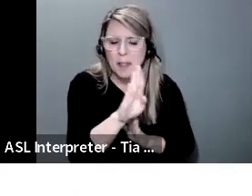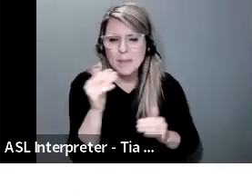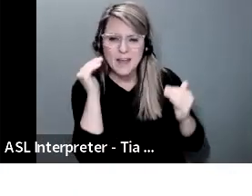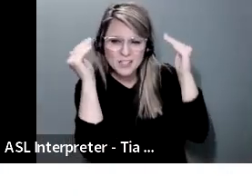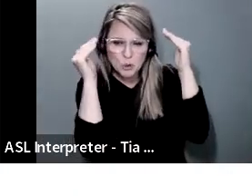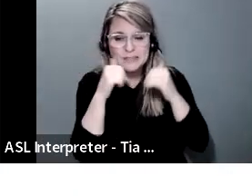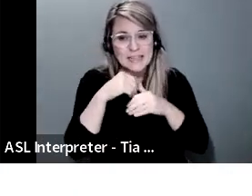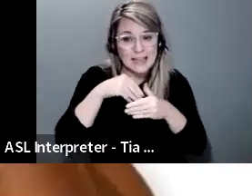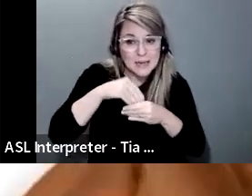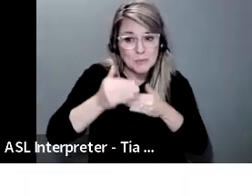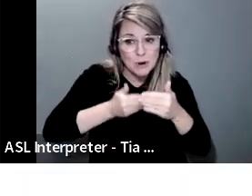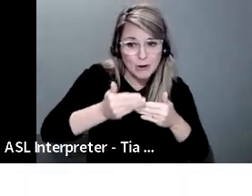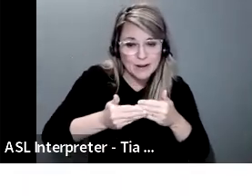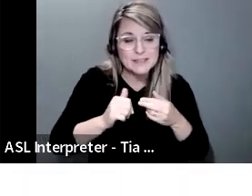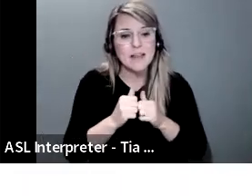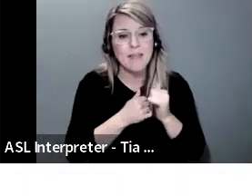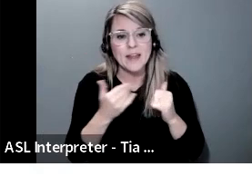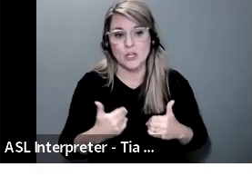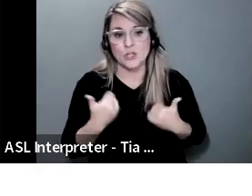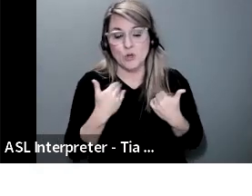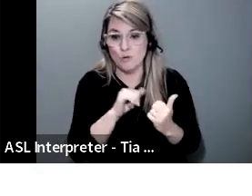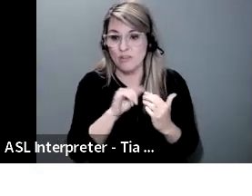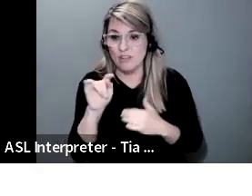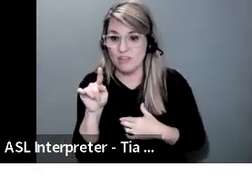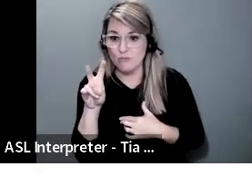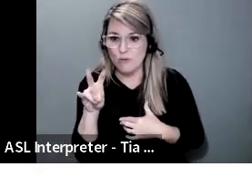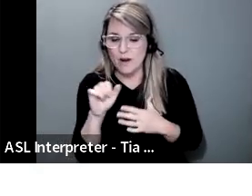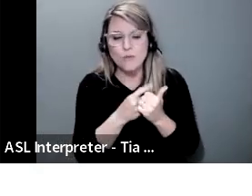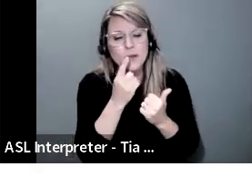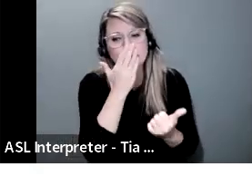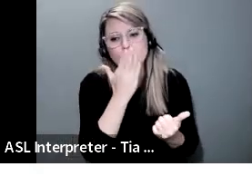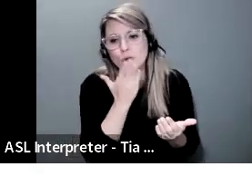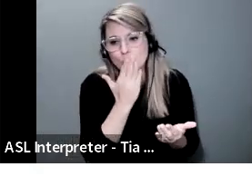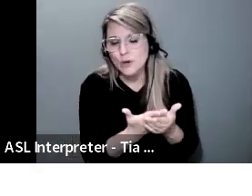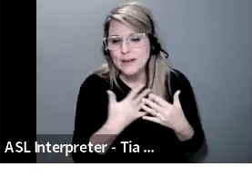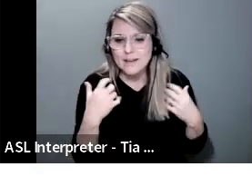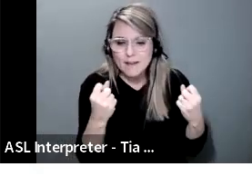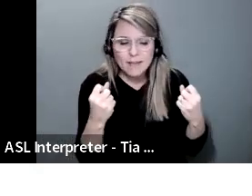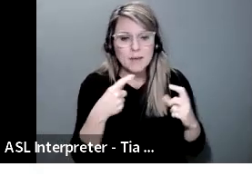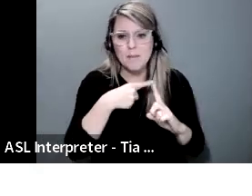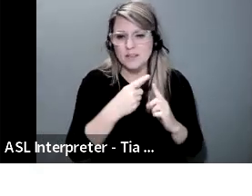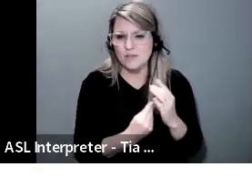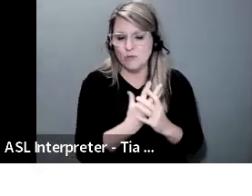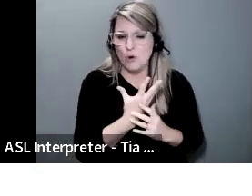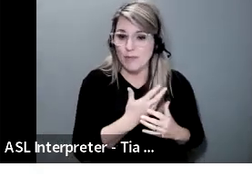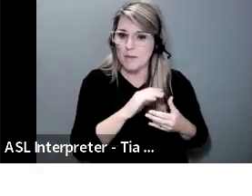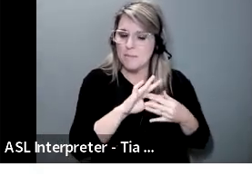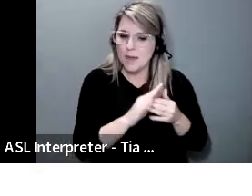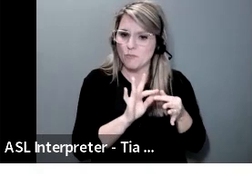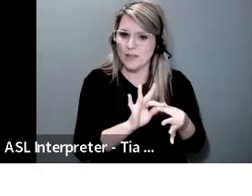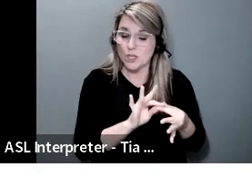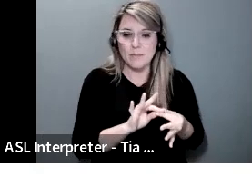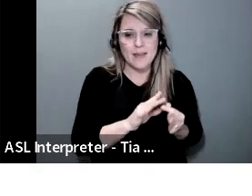Youth Thrive is a research-informed approach that promotes healing, positive growth, supportive relationships, and helps young